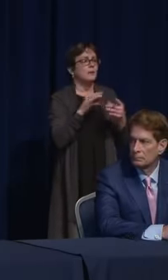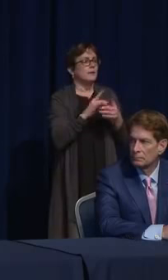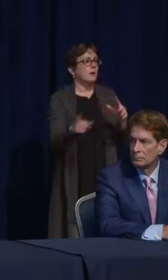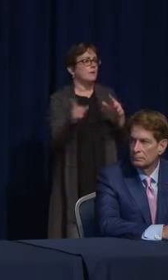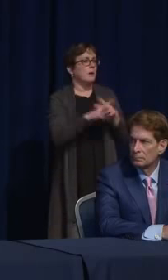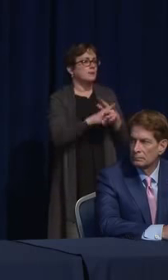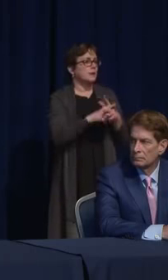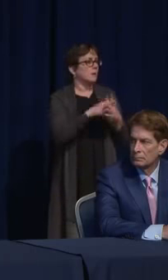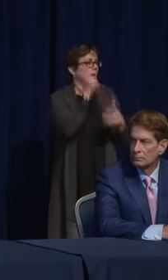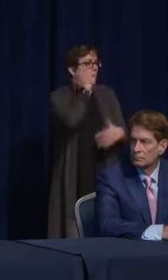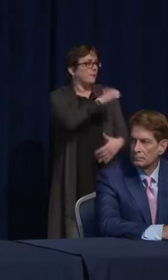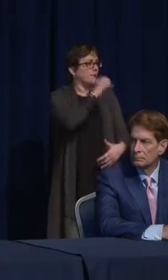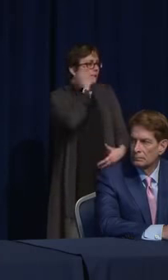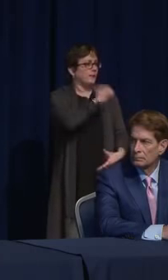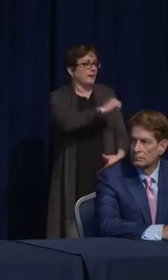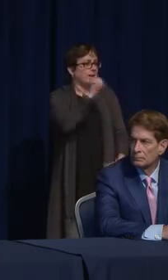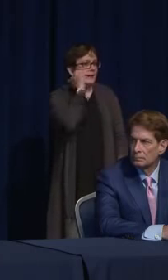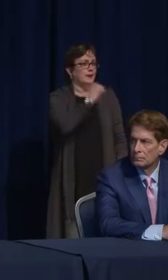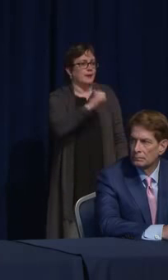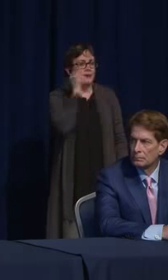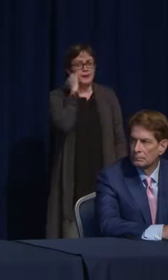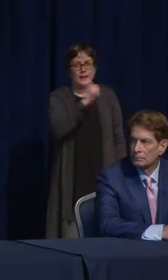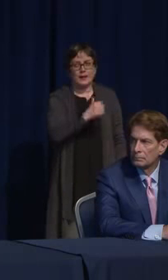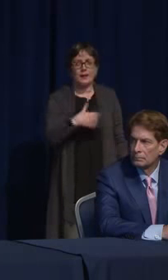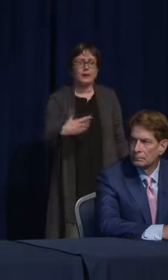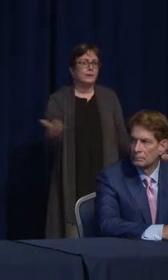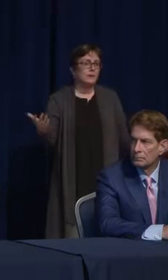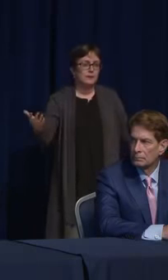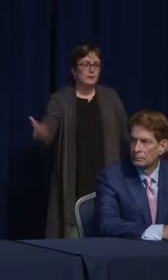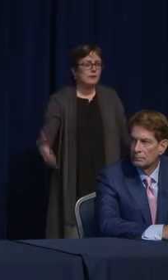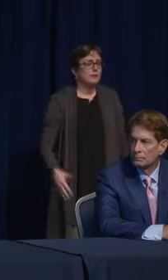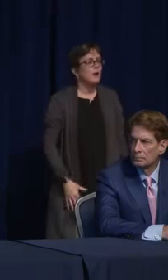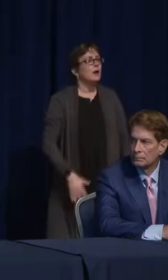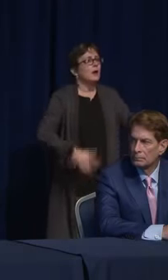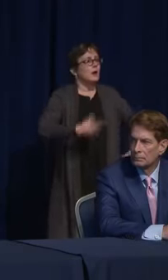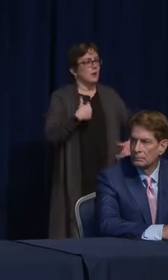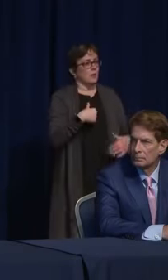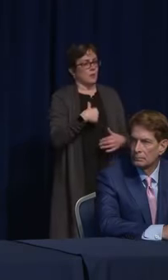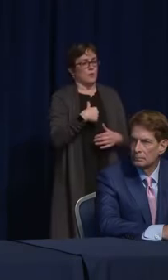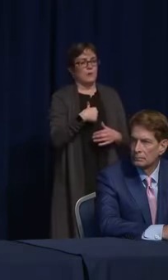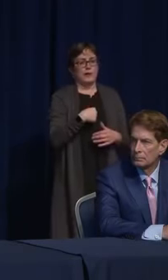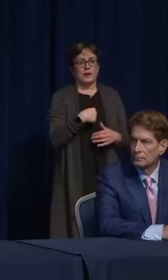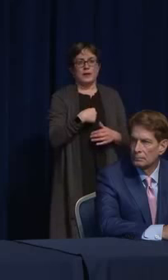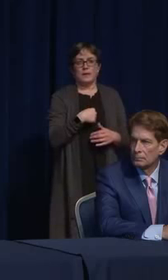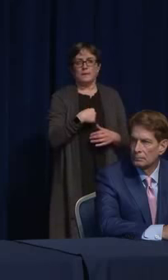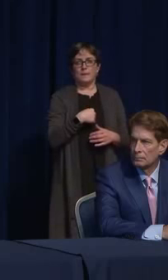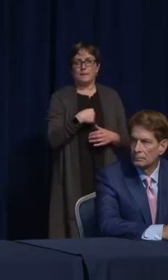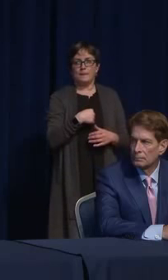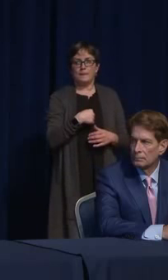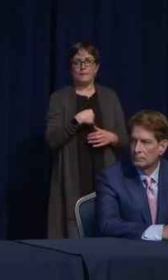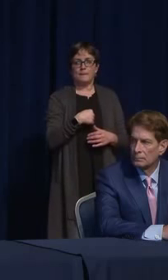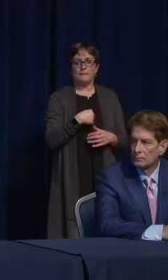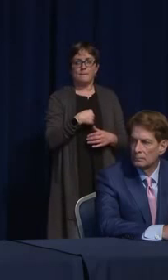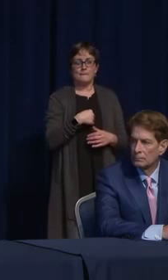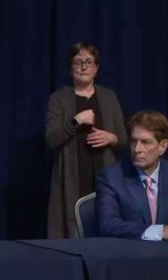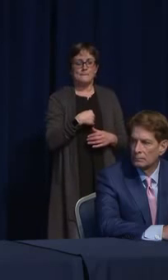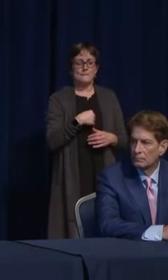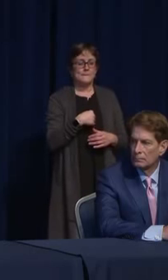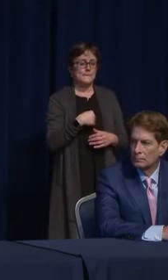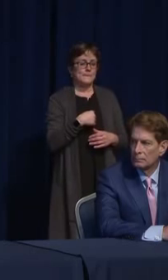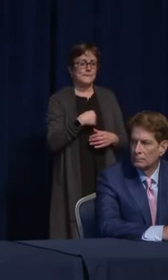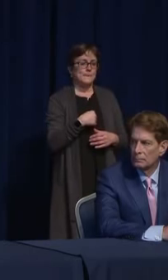exception. We have a lot more insight into the Department of Health testing and